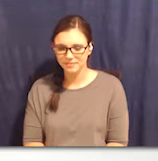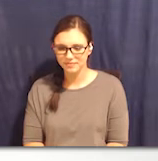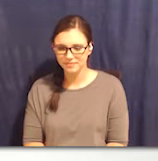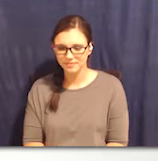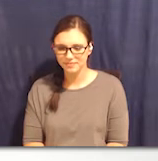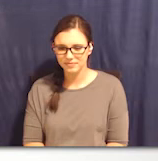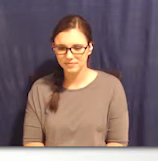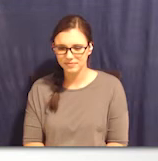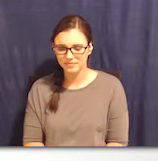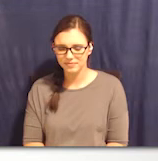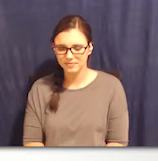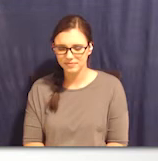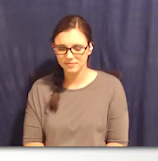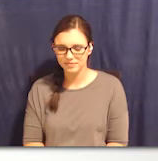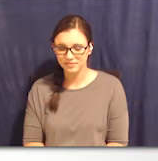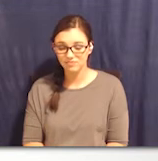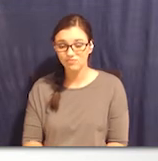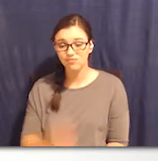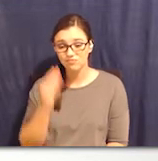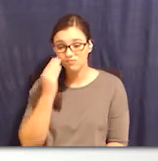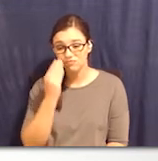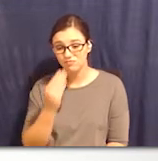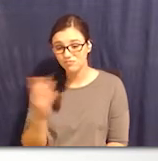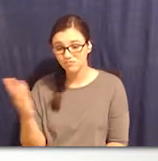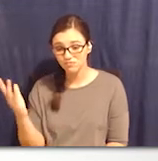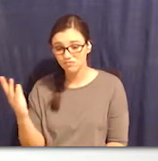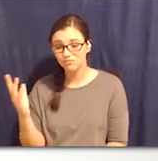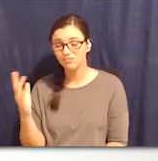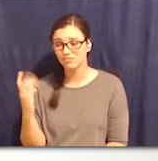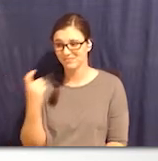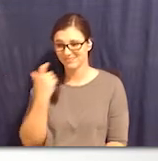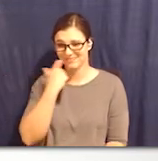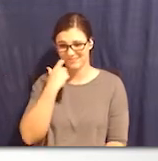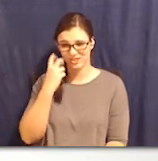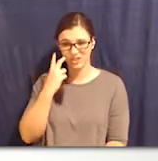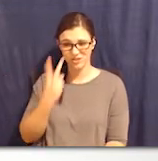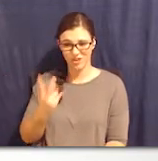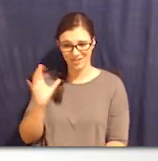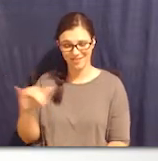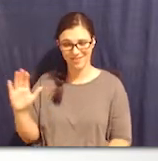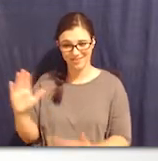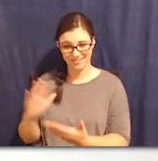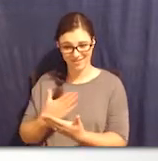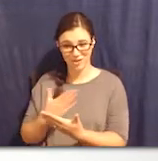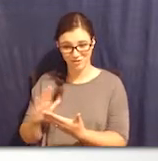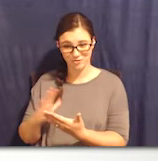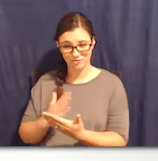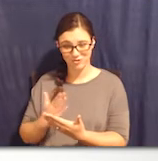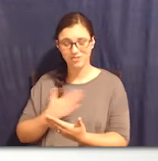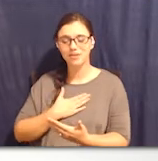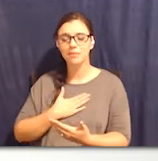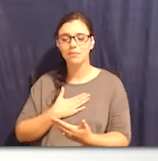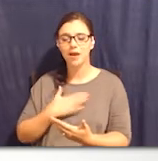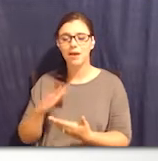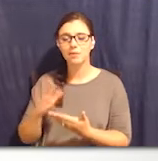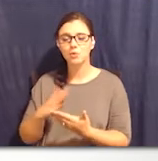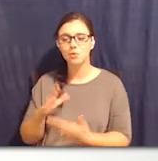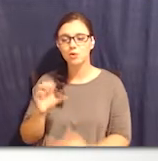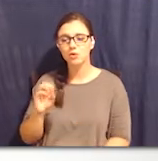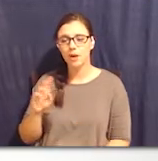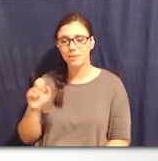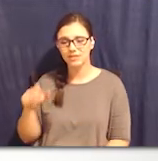And by the way, In the concert that you just saw,